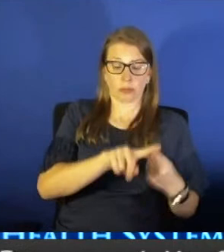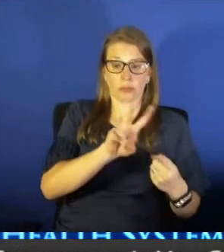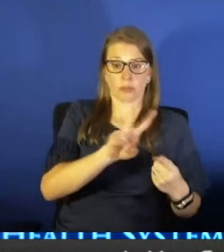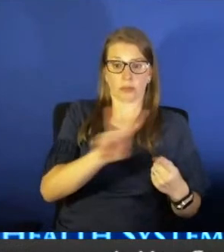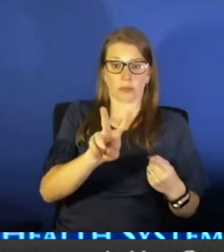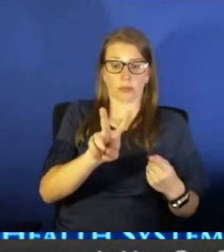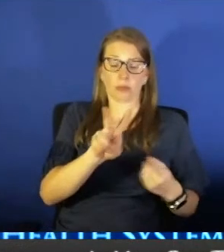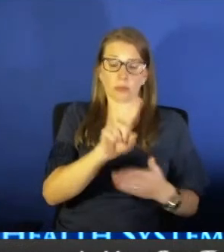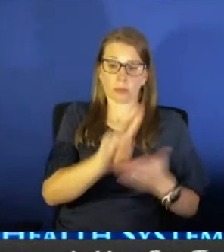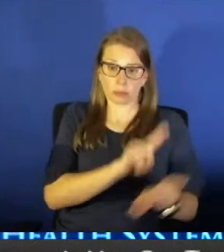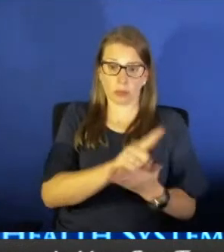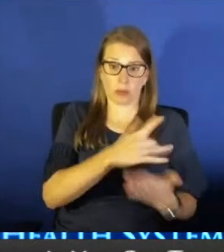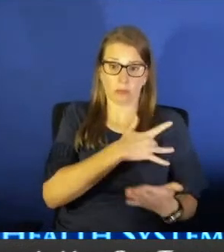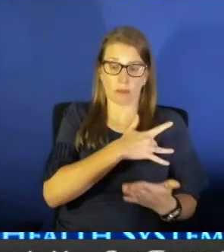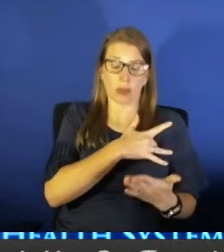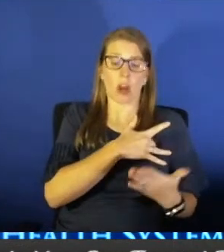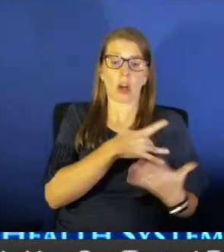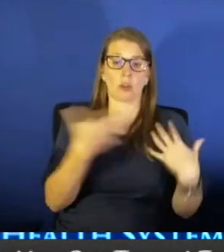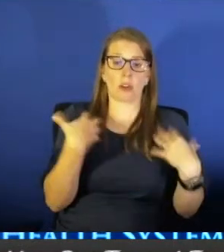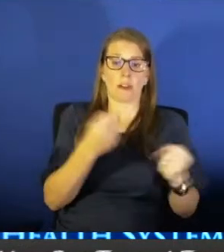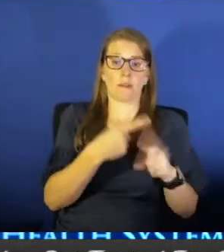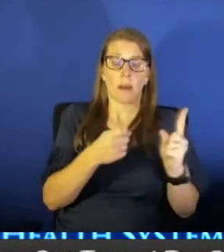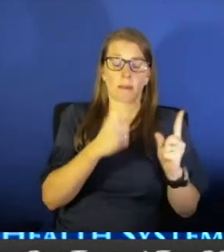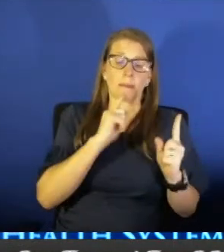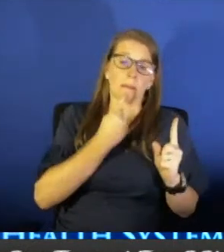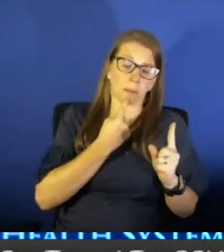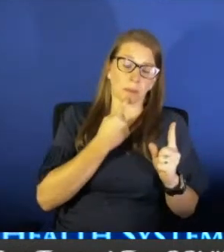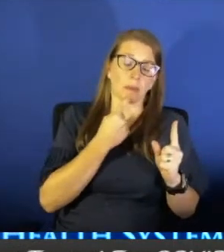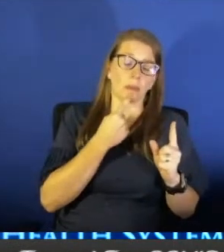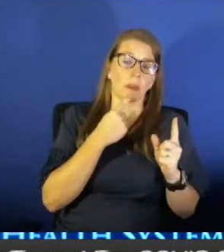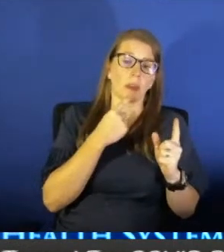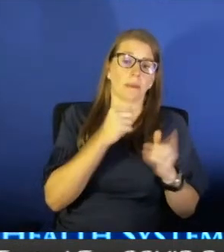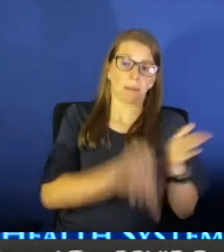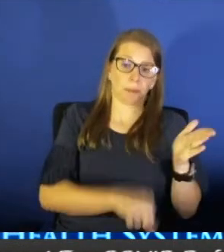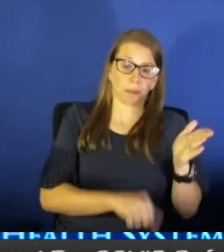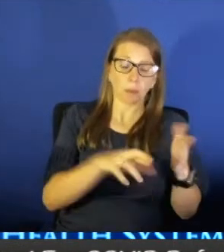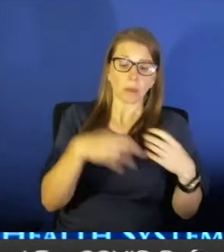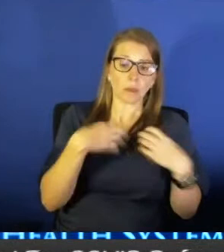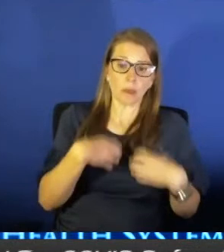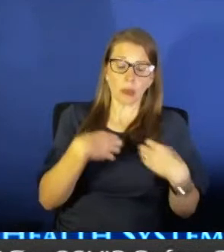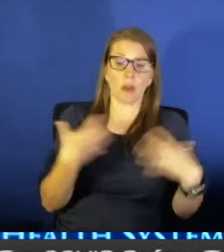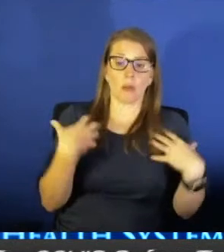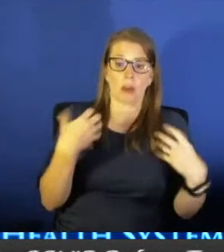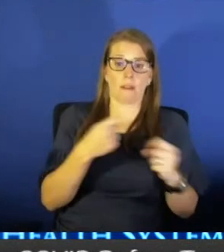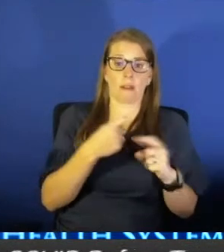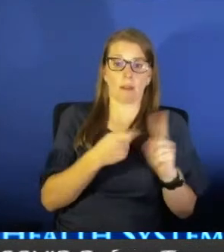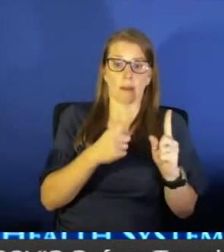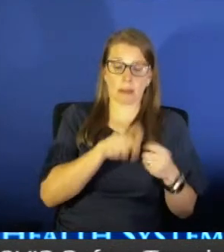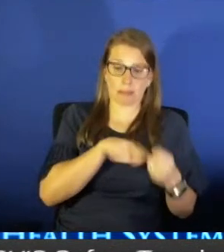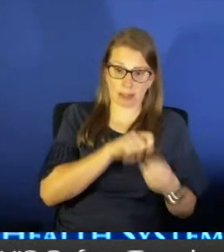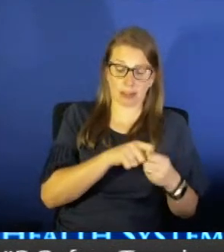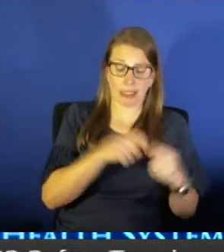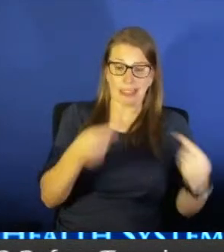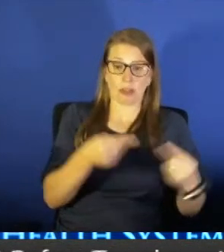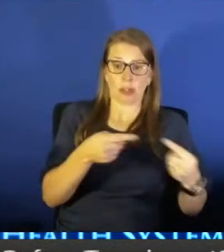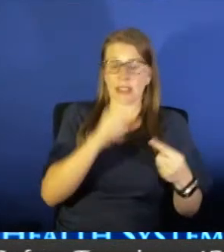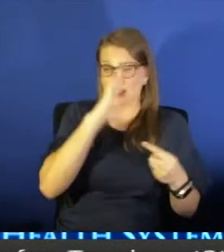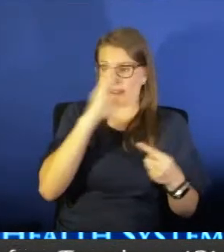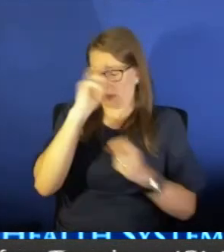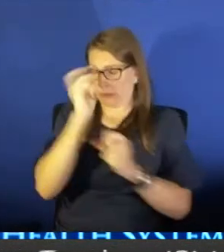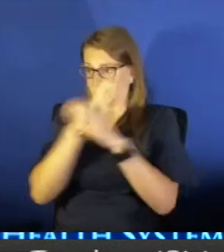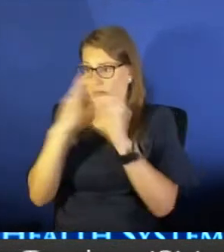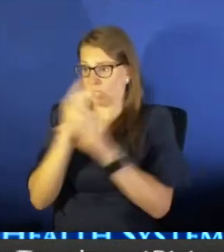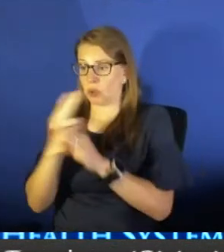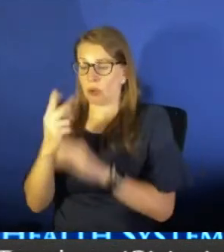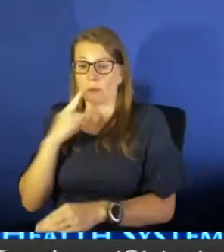recovery from a major operation or lung recovery from a specific injury. We never really envisioned using this for